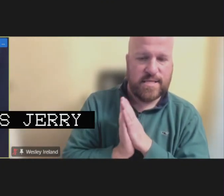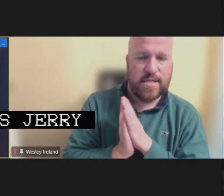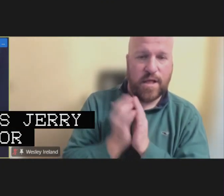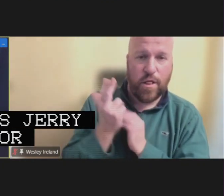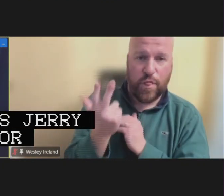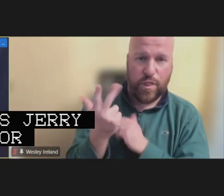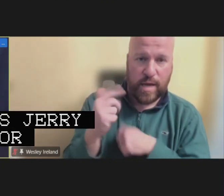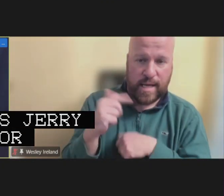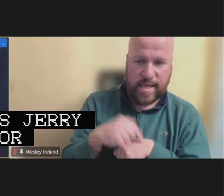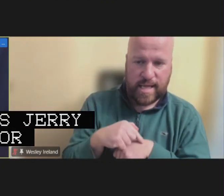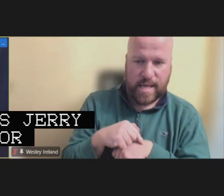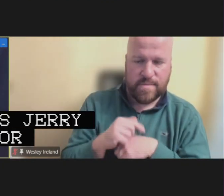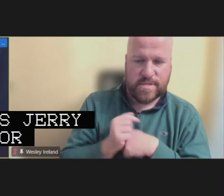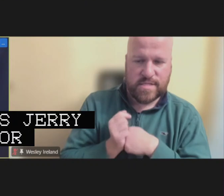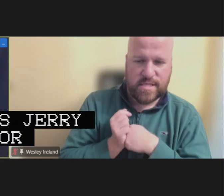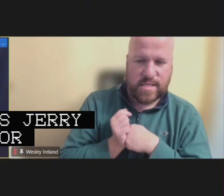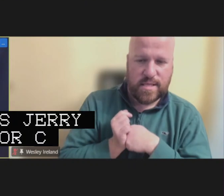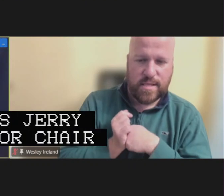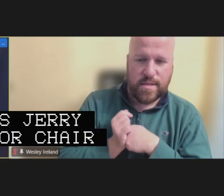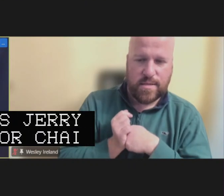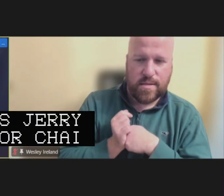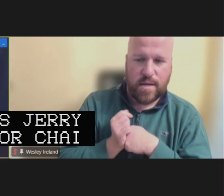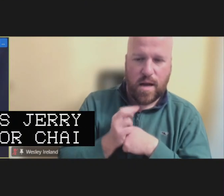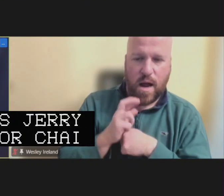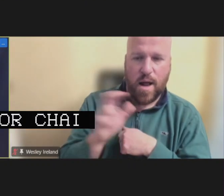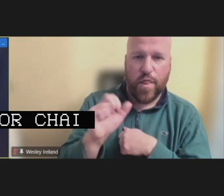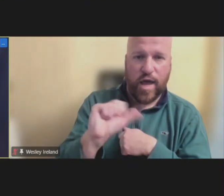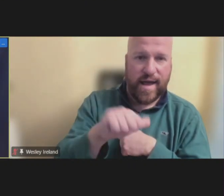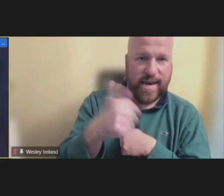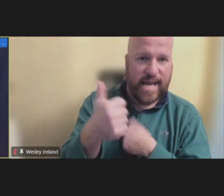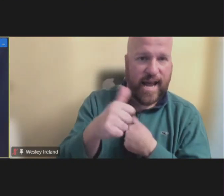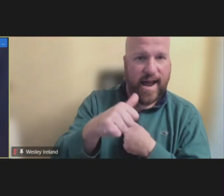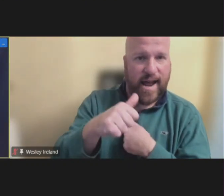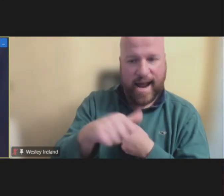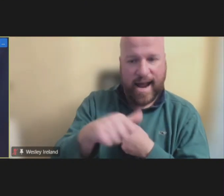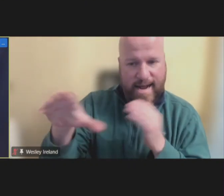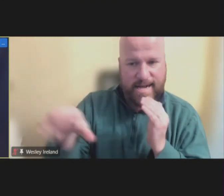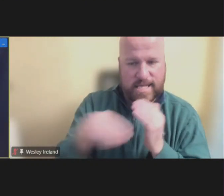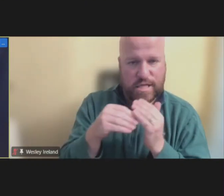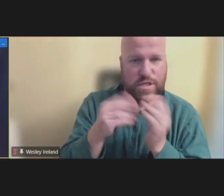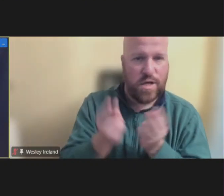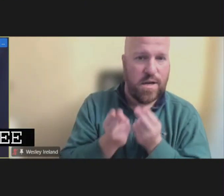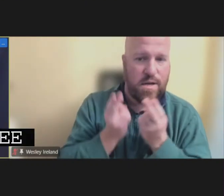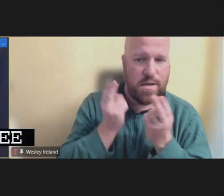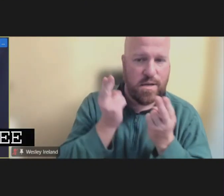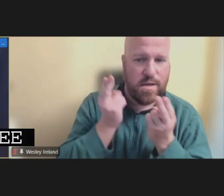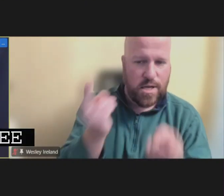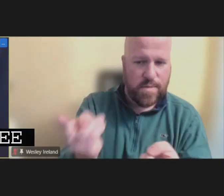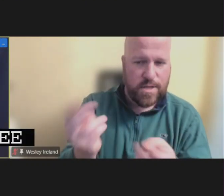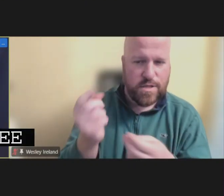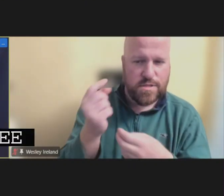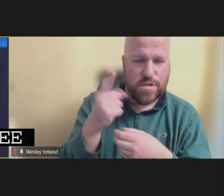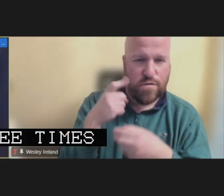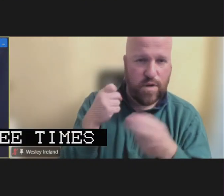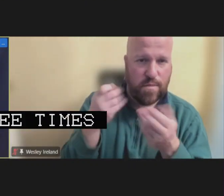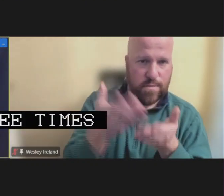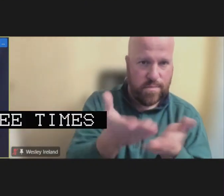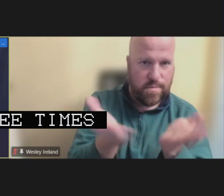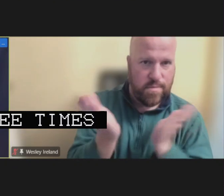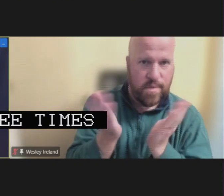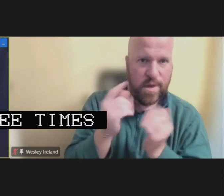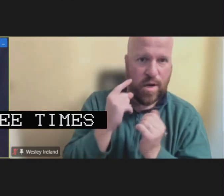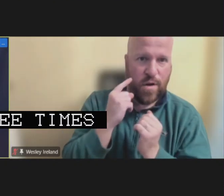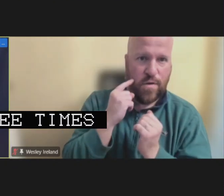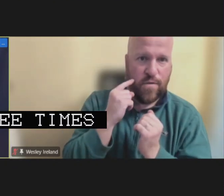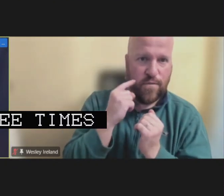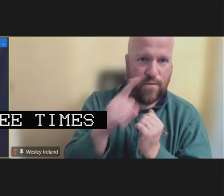And I'm going to ask 3 times now, are there any other additional nominees from